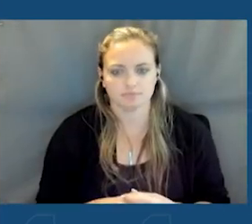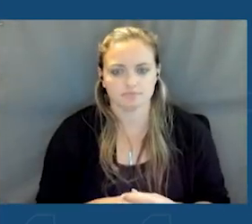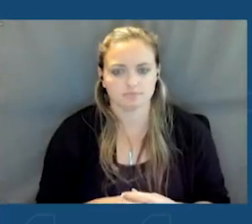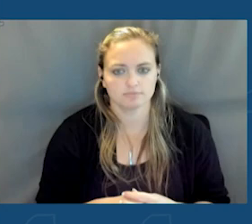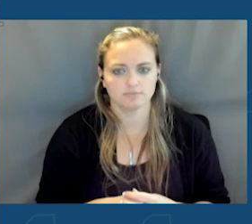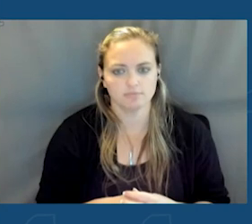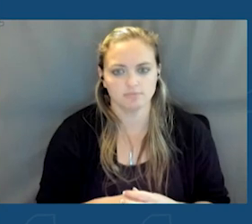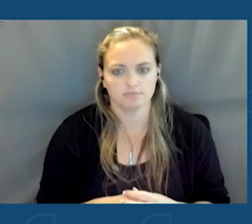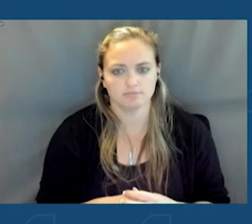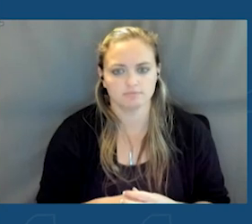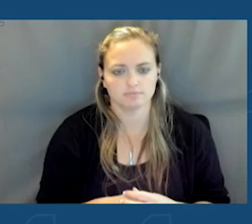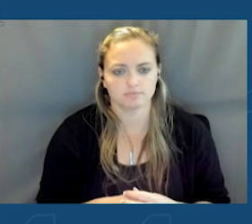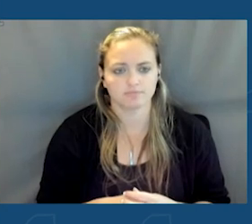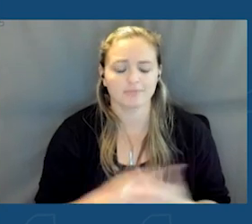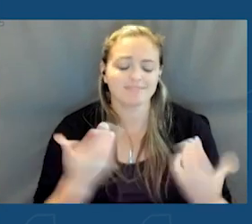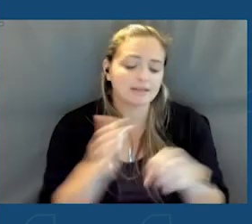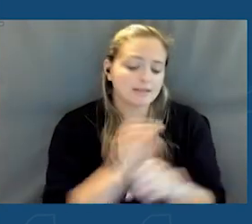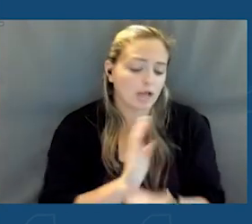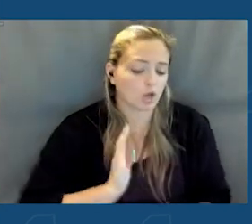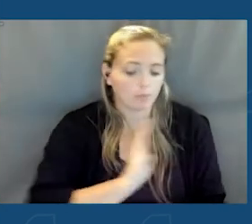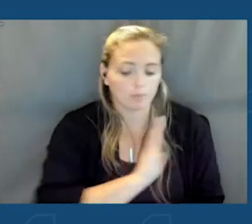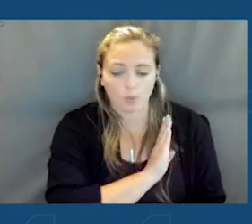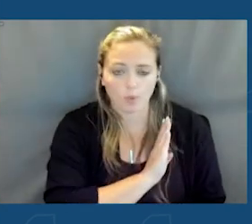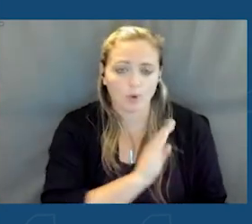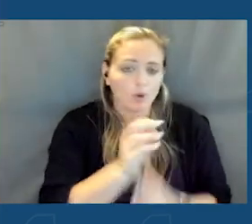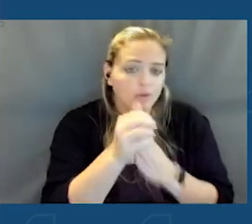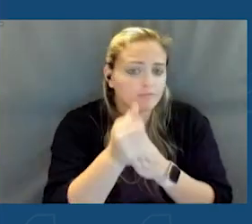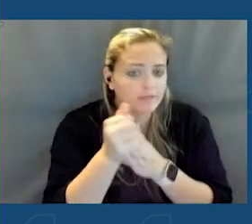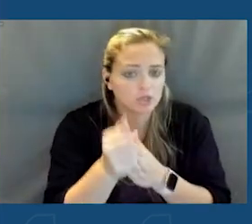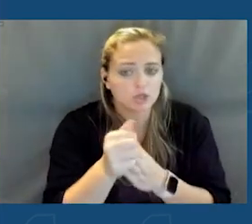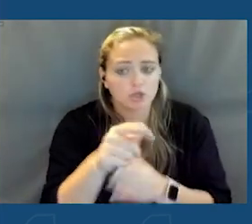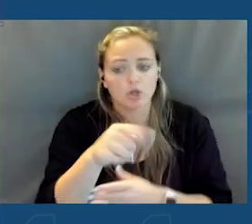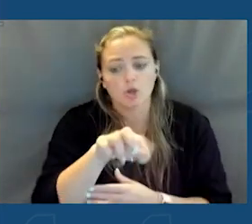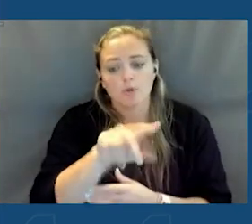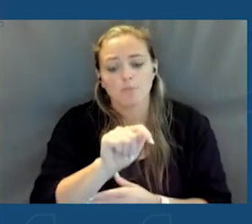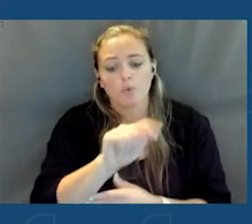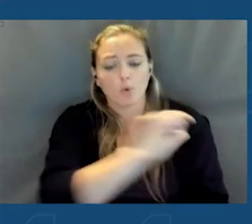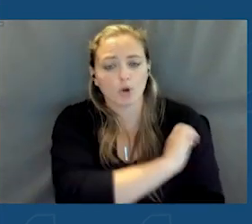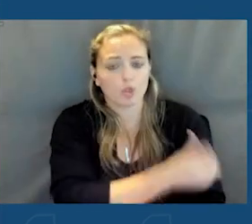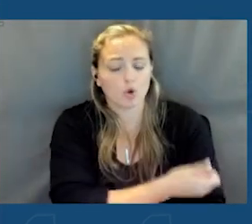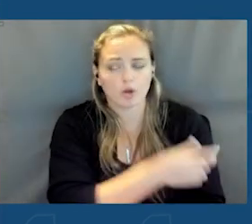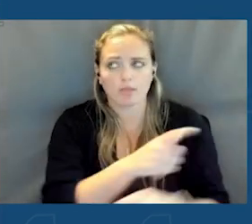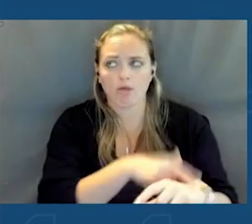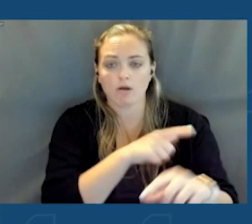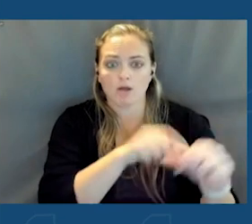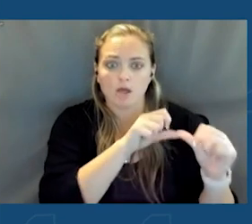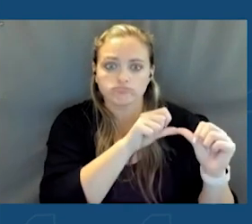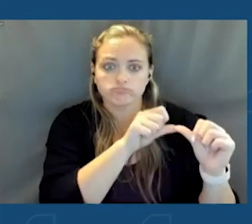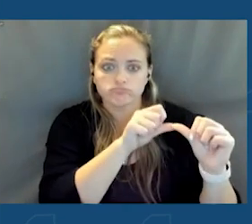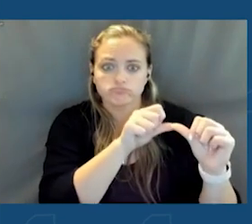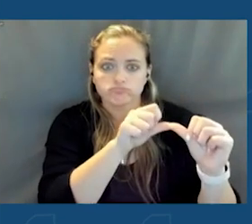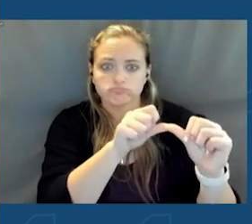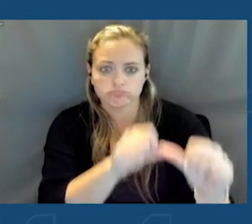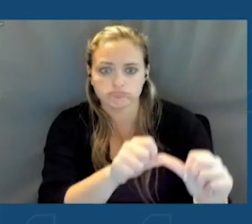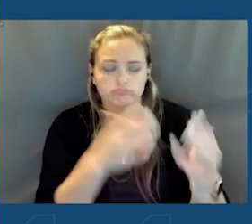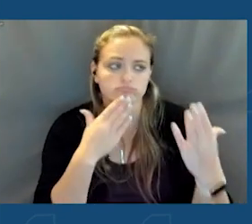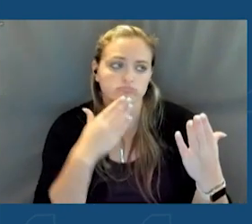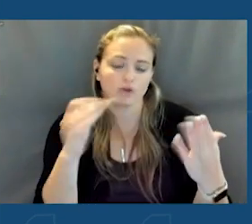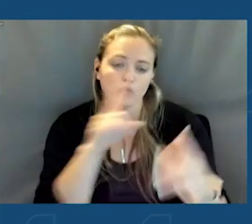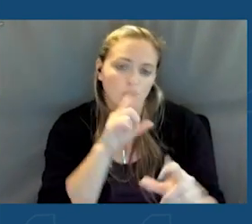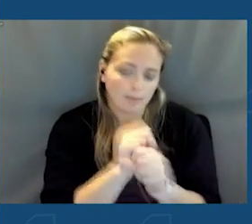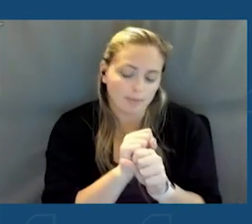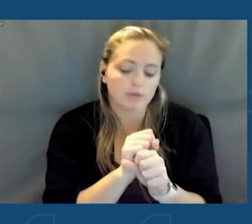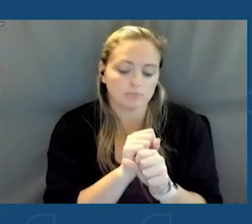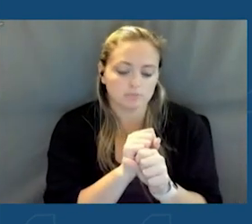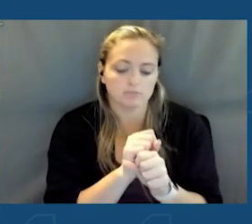To the entire board of leadership at the Port Authority, it's been a long journey as well. And I thank all of you for your commitment. And